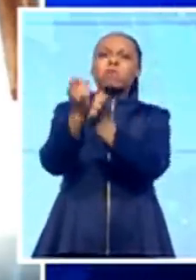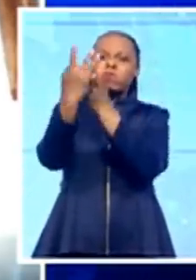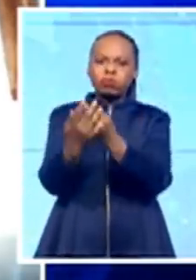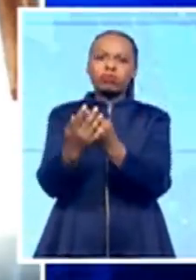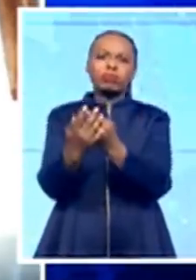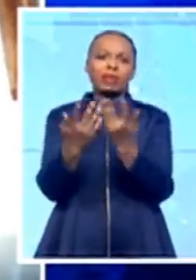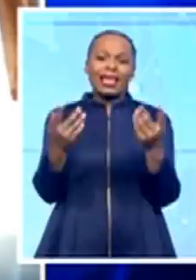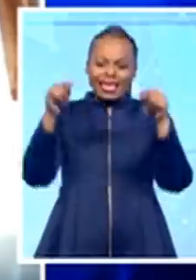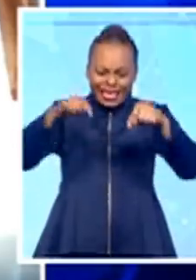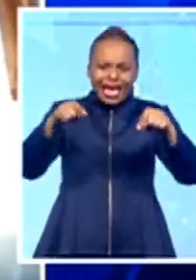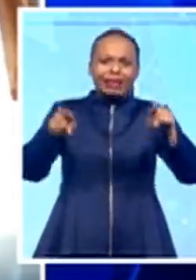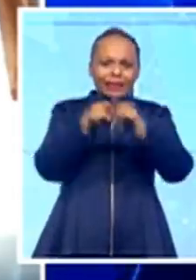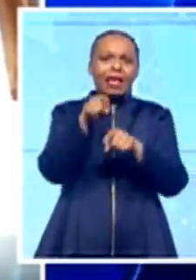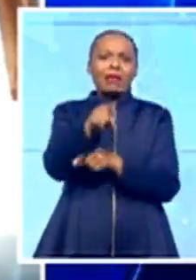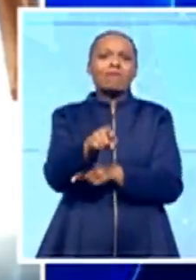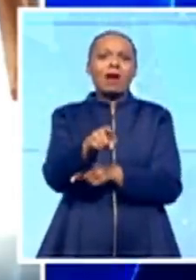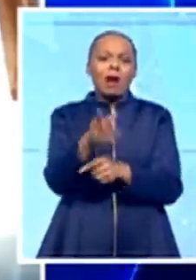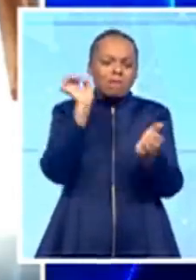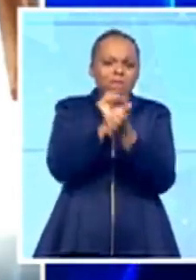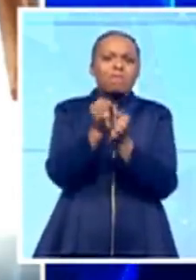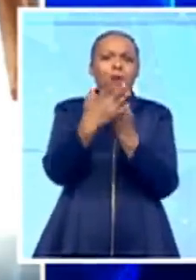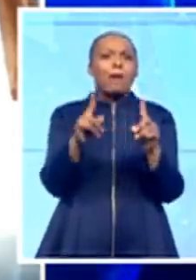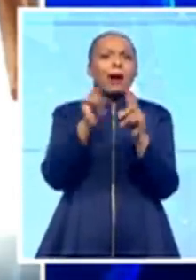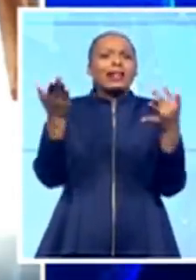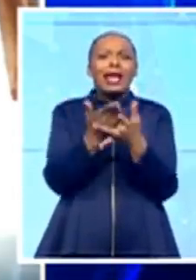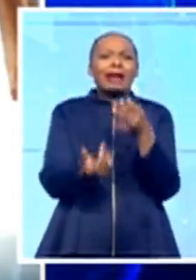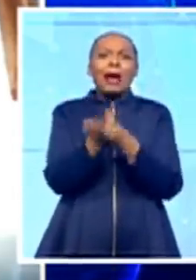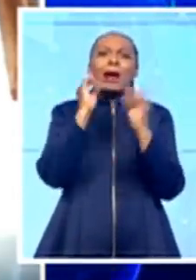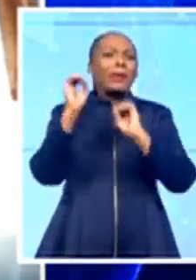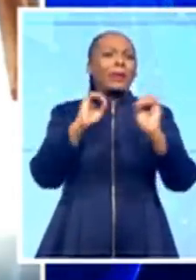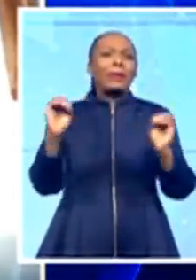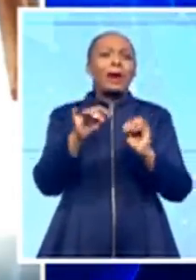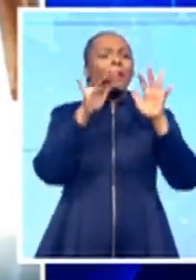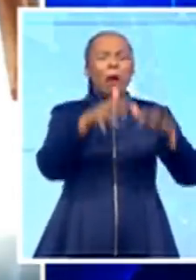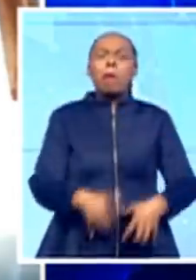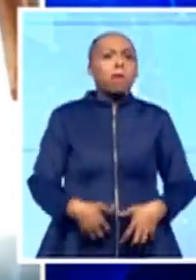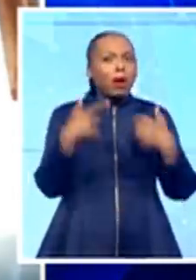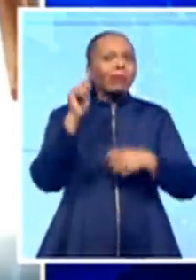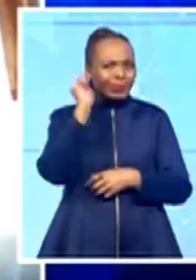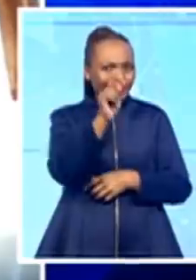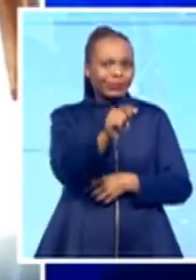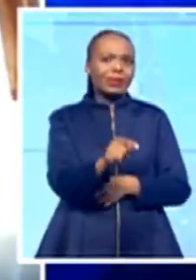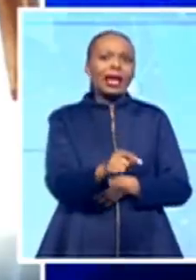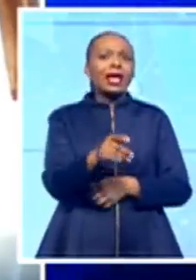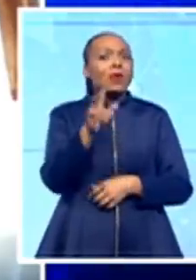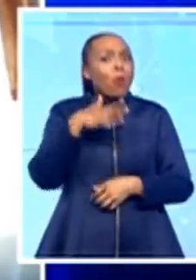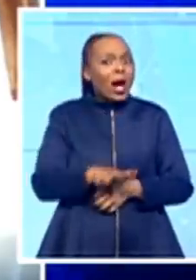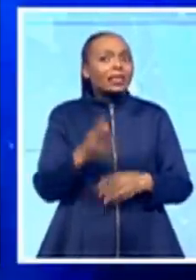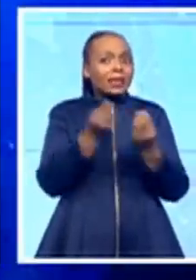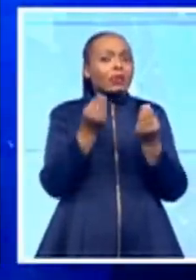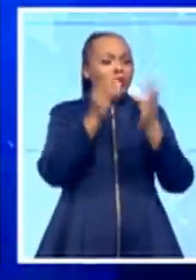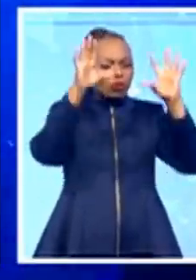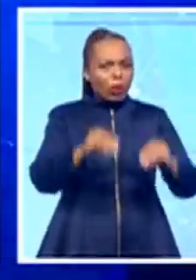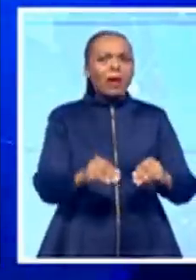justice. So people are responding to that. If you want anything to stop, right, stop provoking the people. Look, I